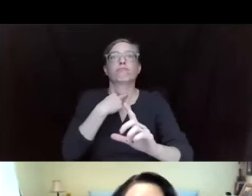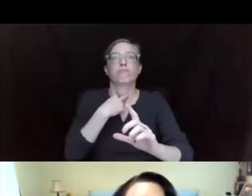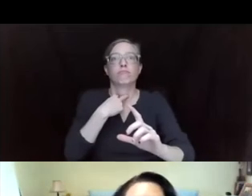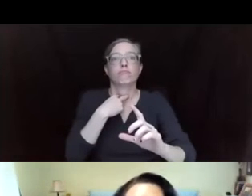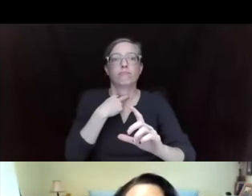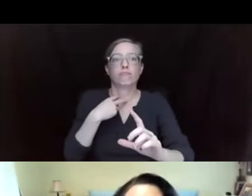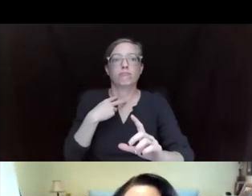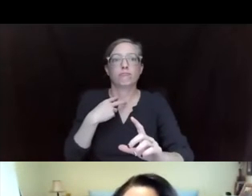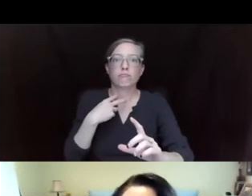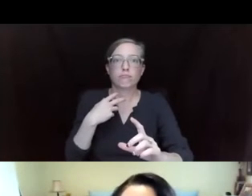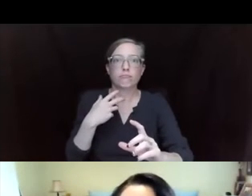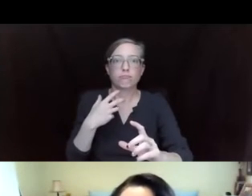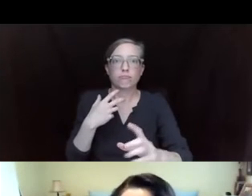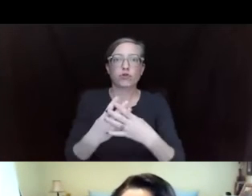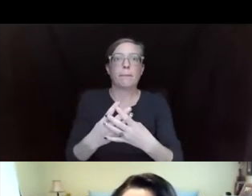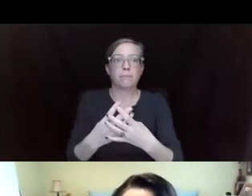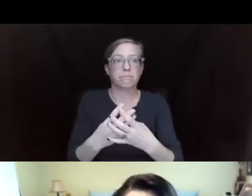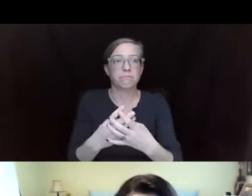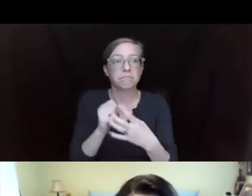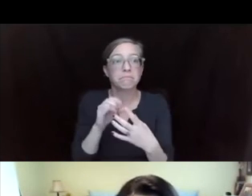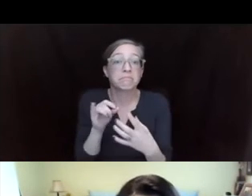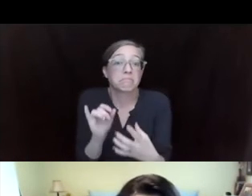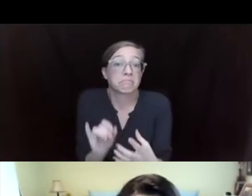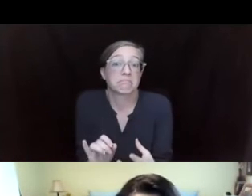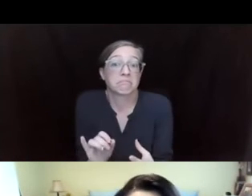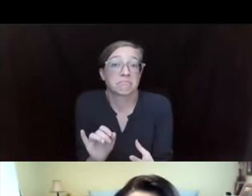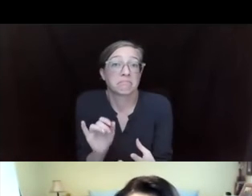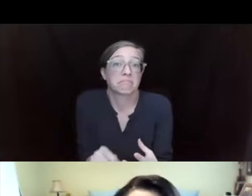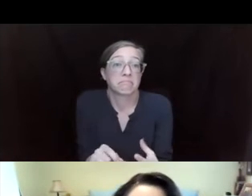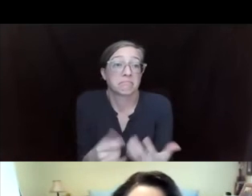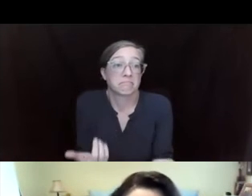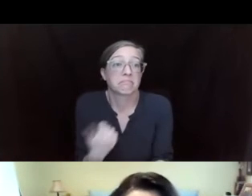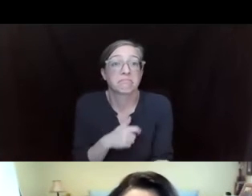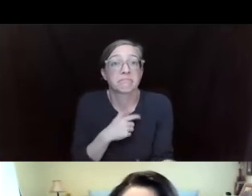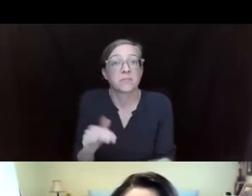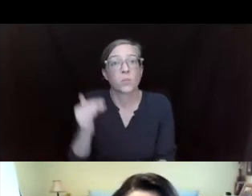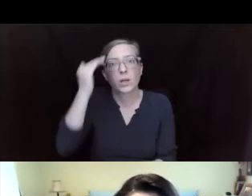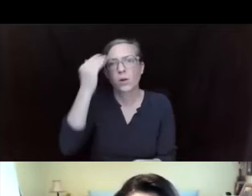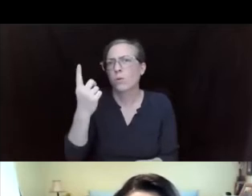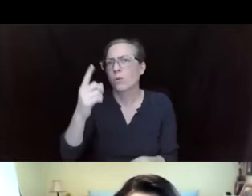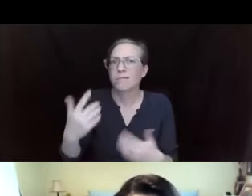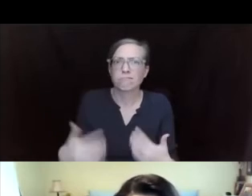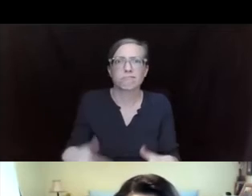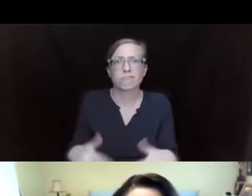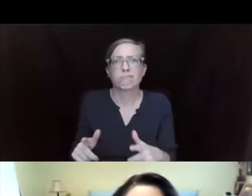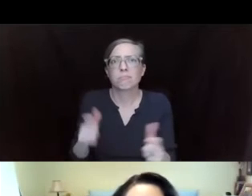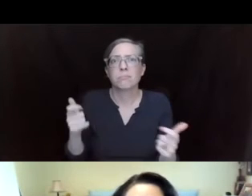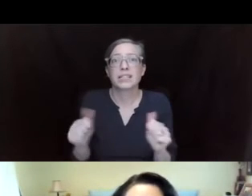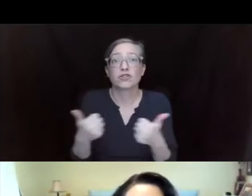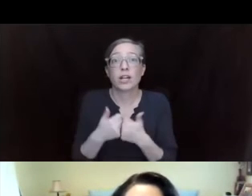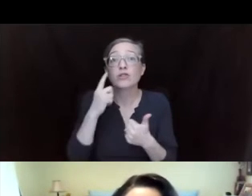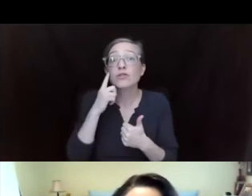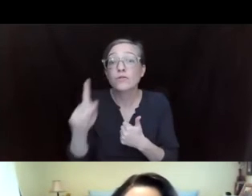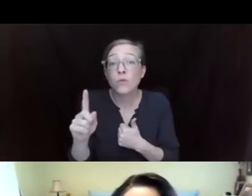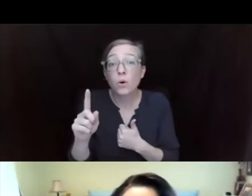substantial and is fantastic for enriching particles. We know that a big challenge in bioseparation sometimes is